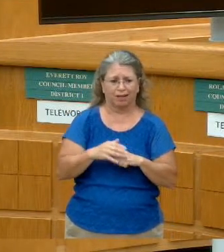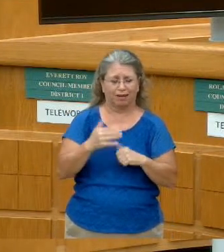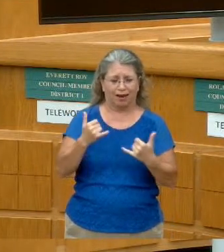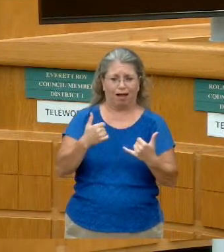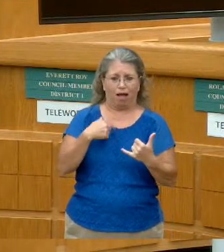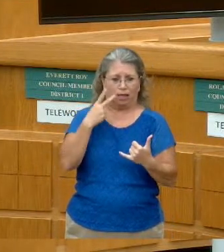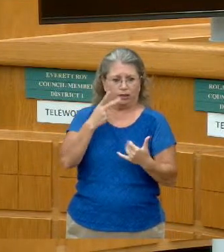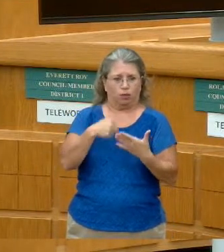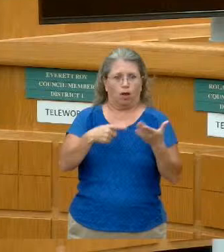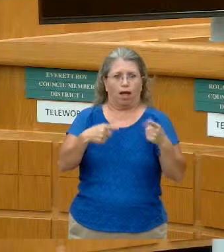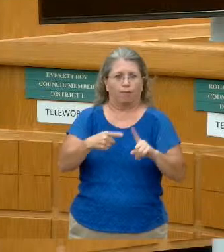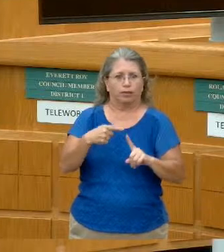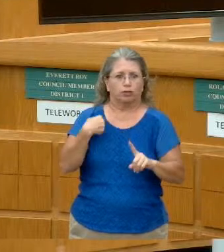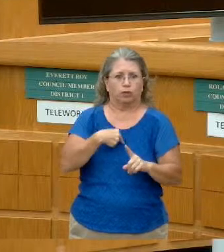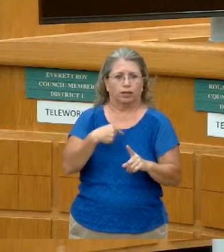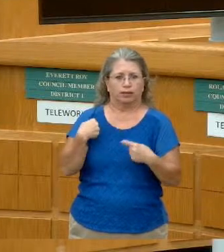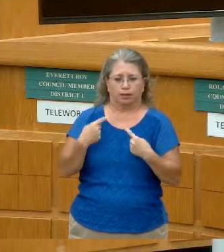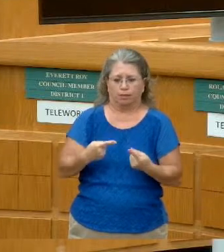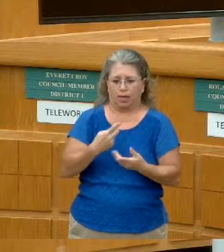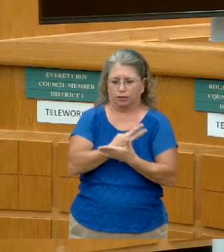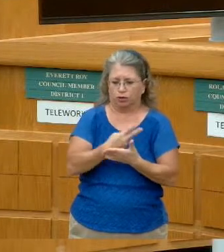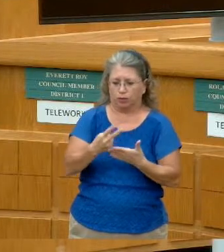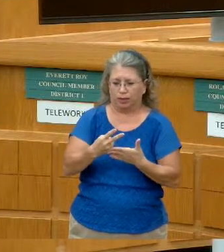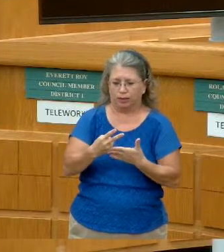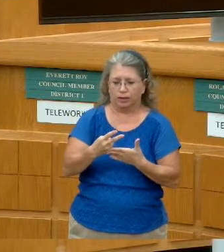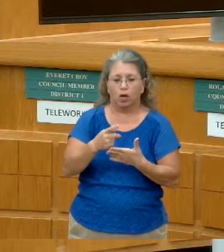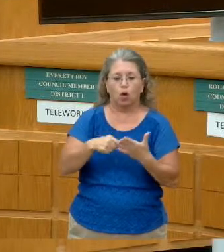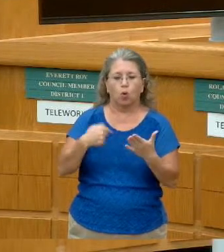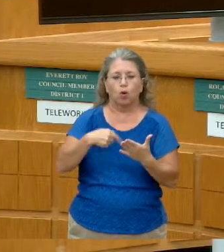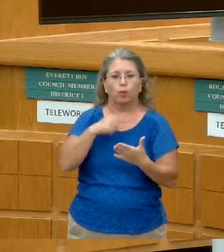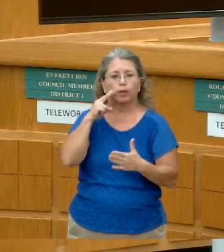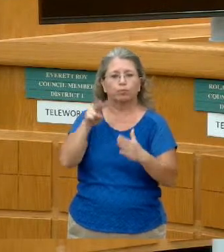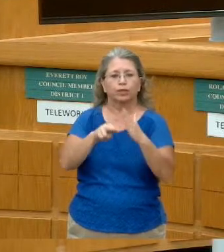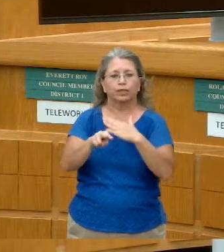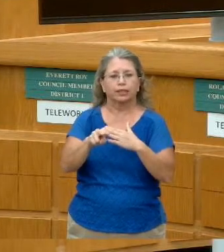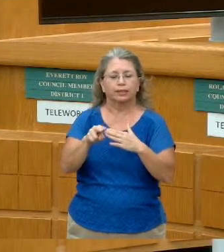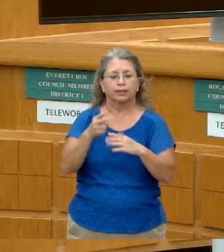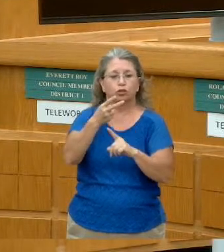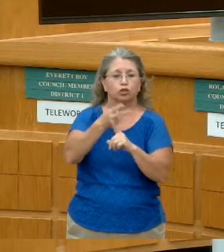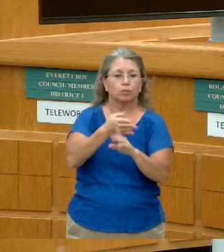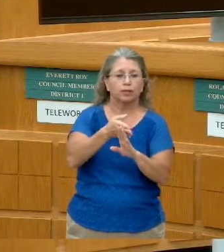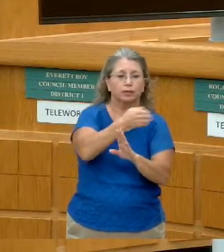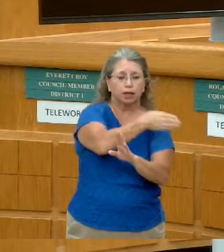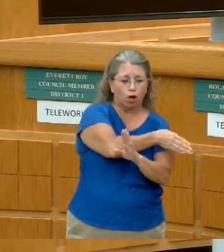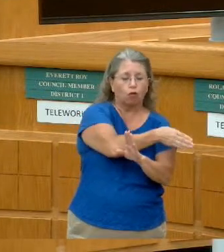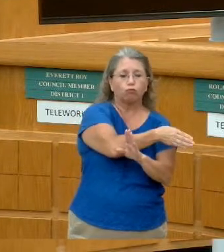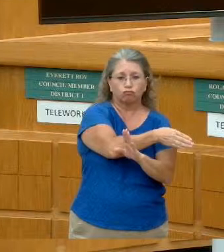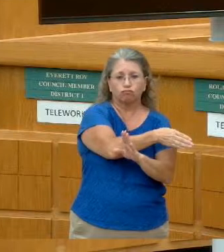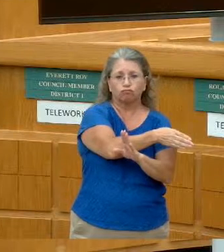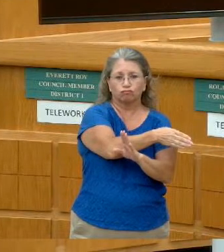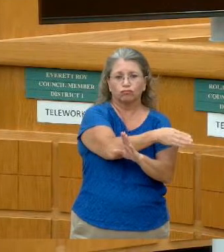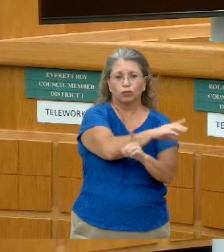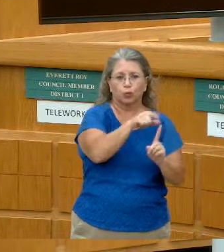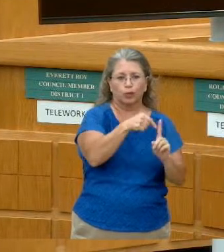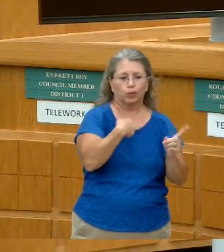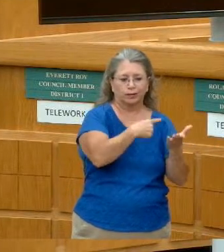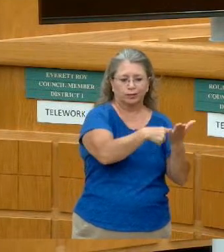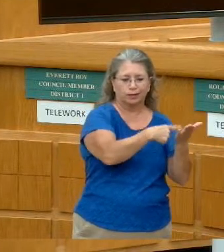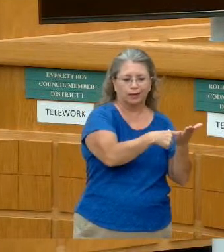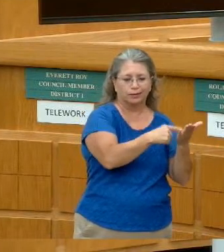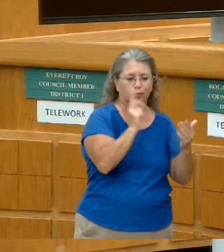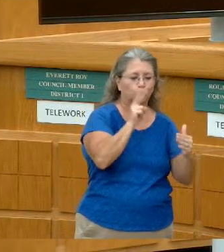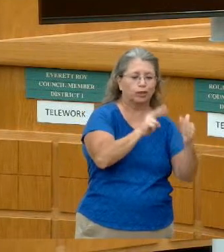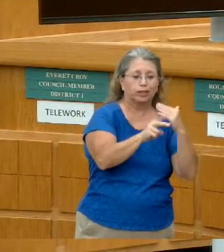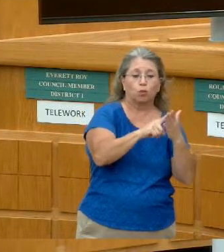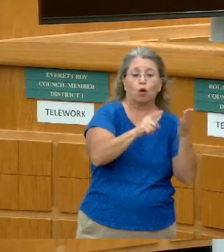weeks. Everything we predicted 2 months ago when we put together this plan has absolutely come true. And so I